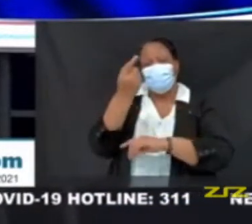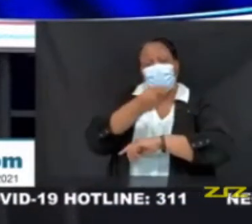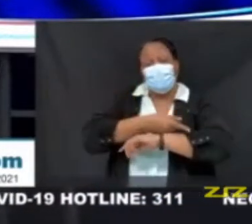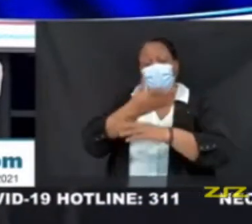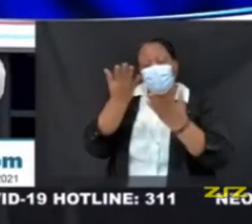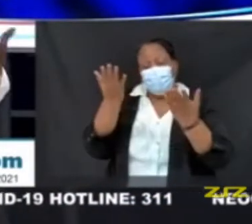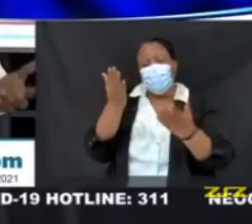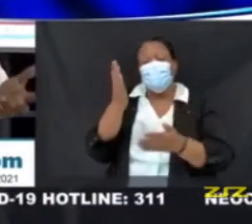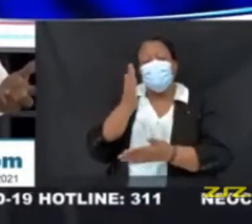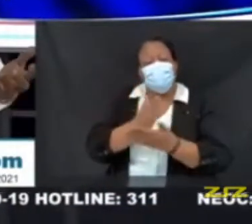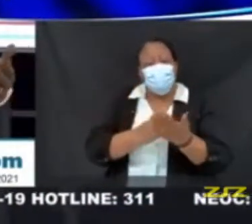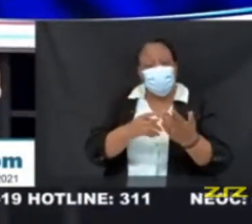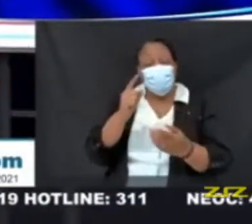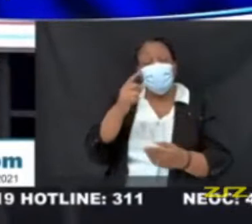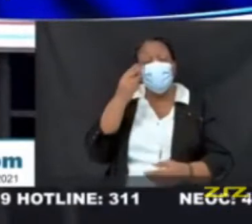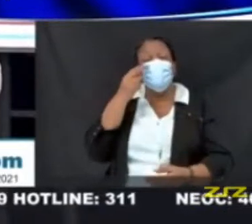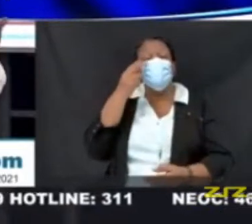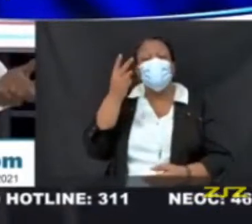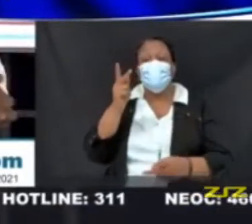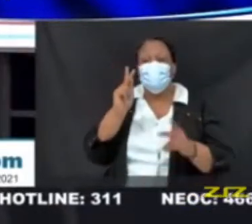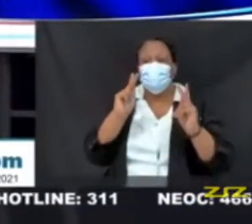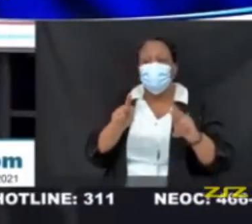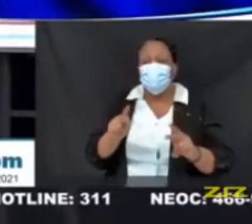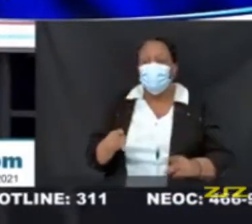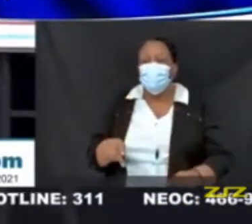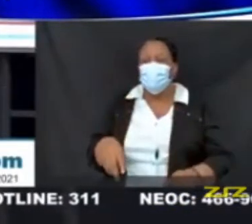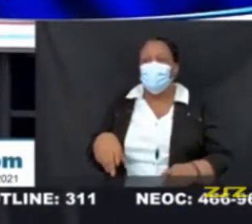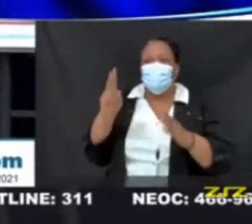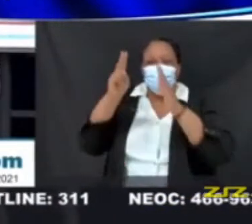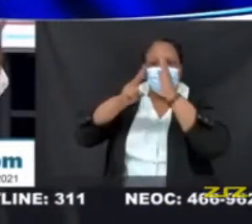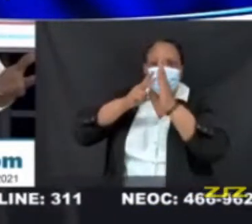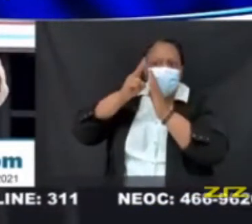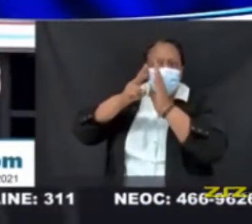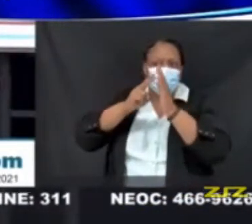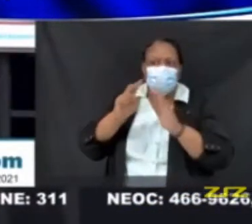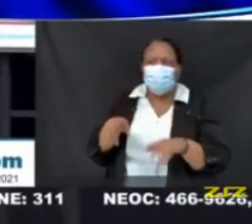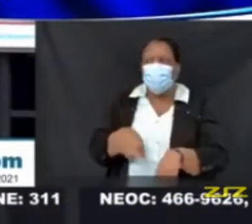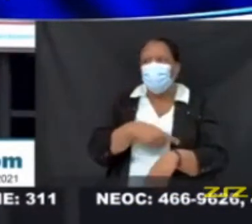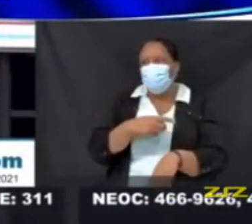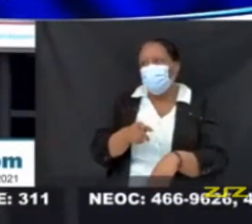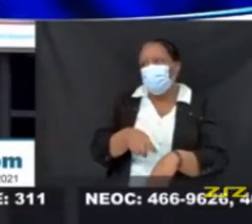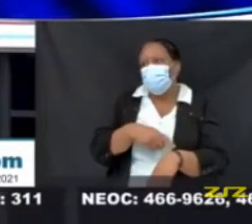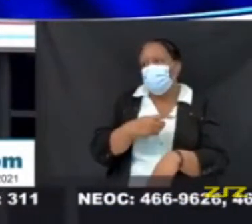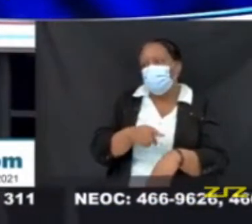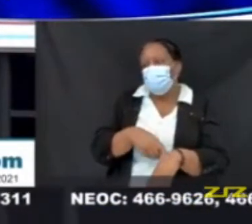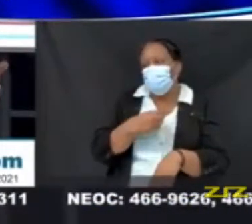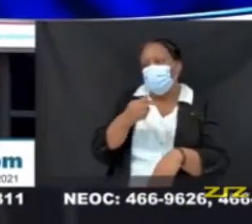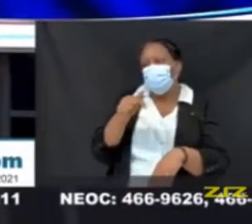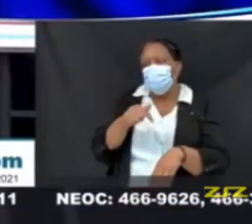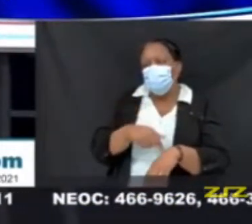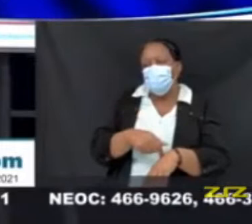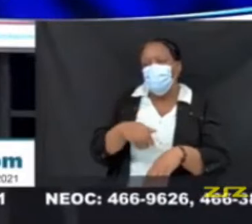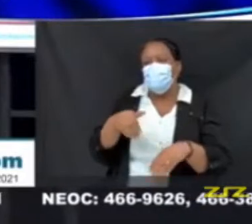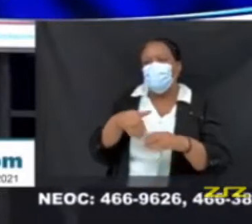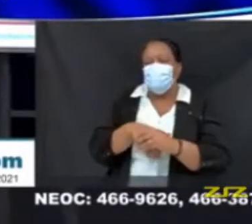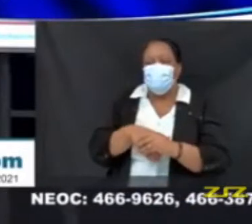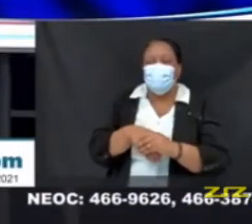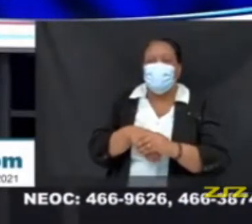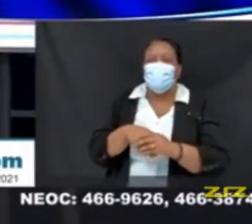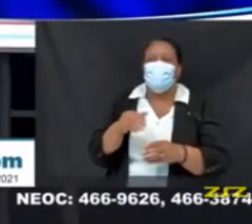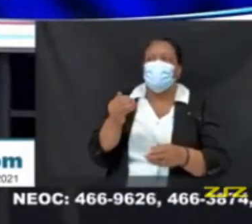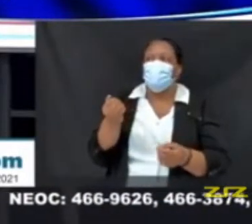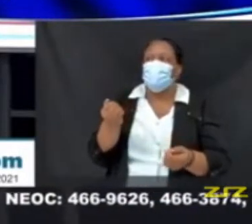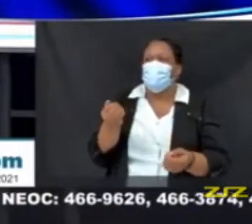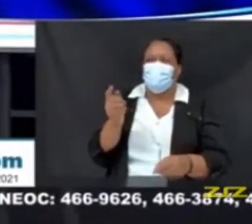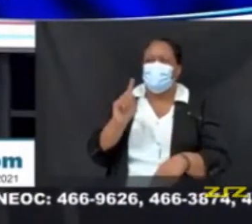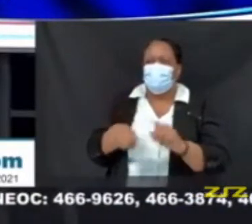will hear or even see videos of people putting out appeals saying how long they were in quarantine. But we can't come and give you the information about